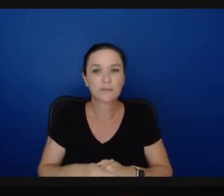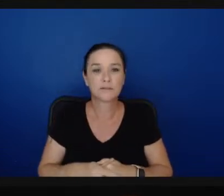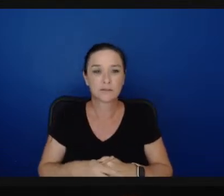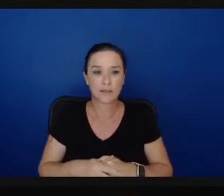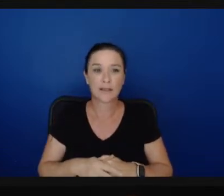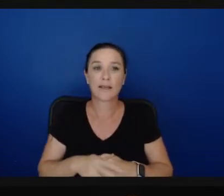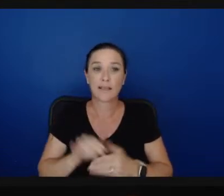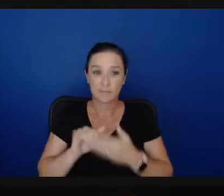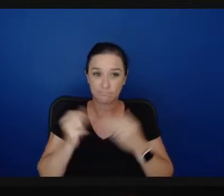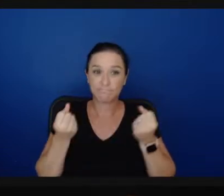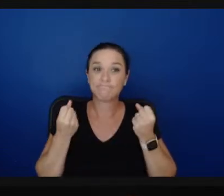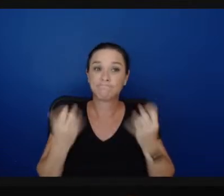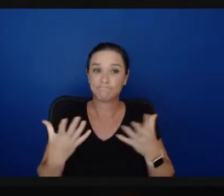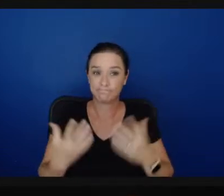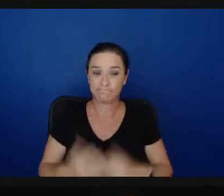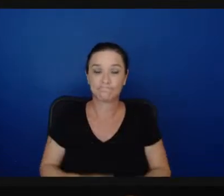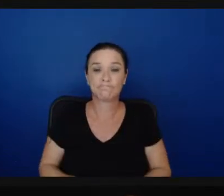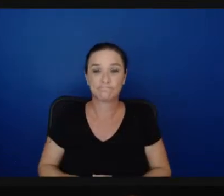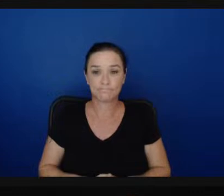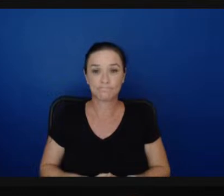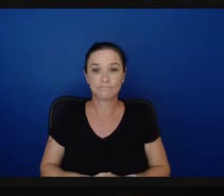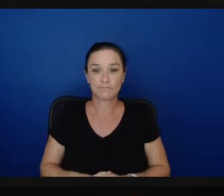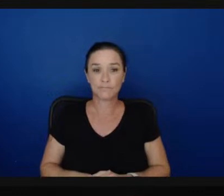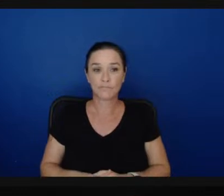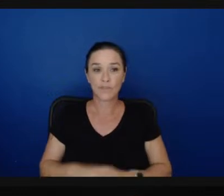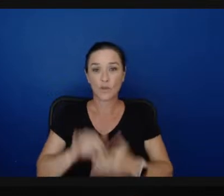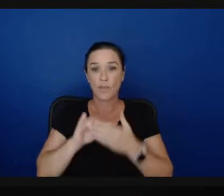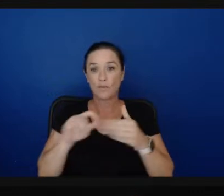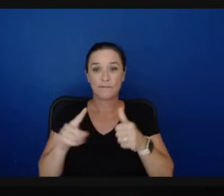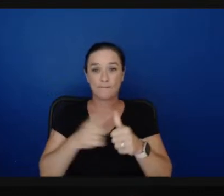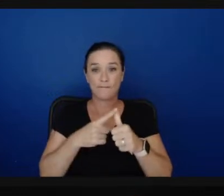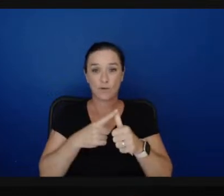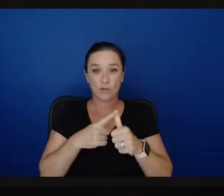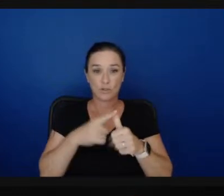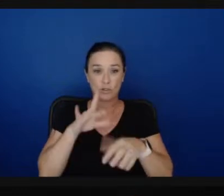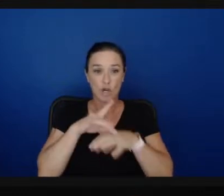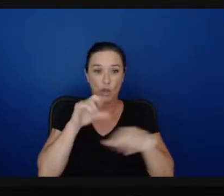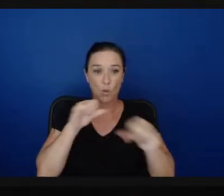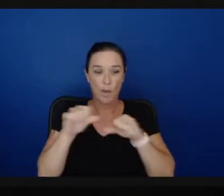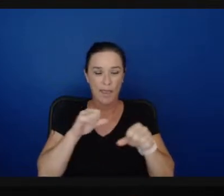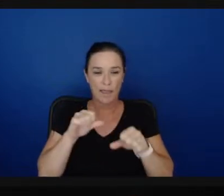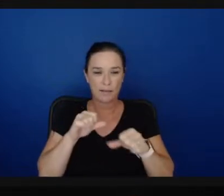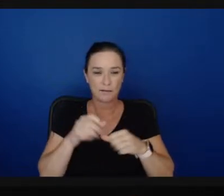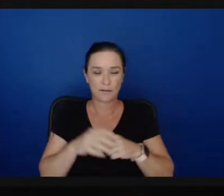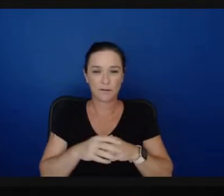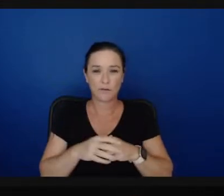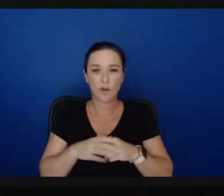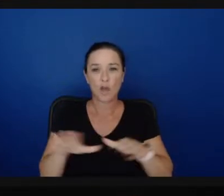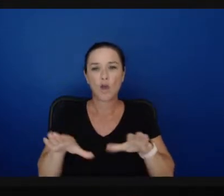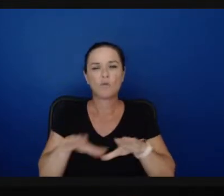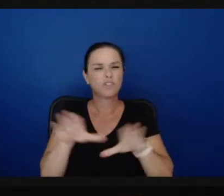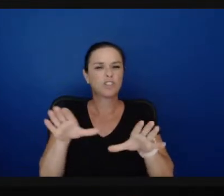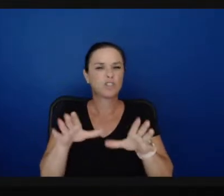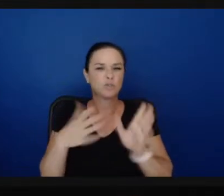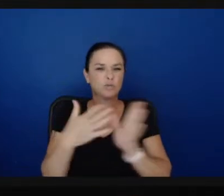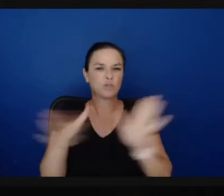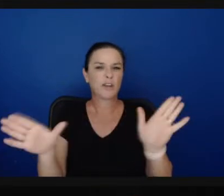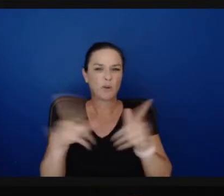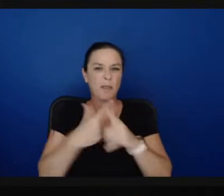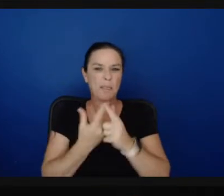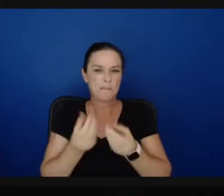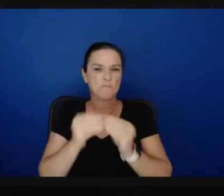good number. So that was the first one. We'll just do a brief overview now here, and then we'll get into